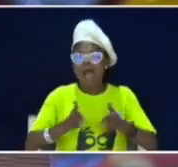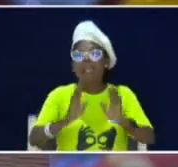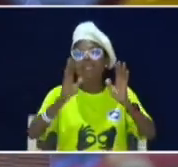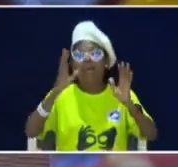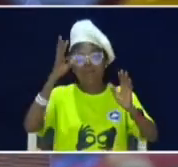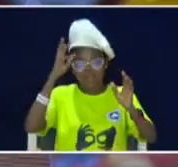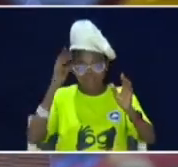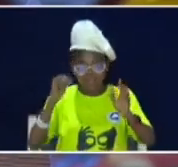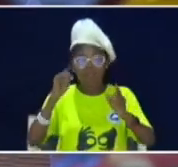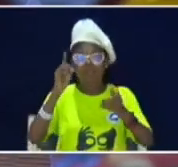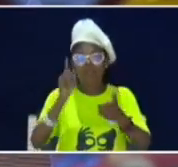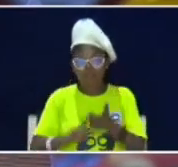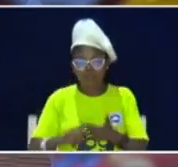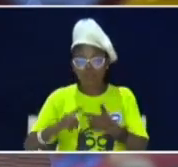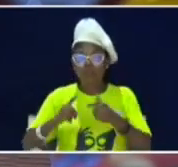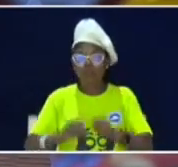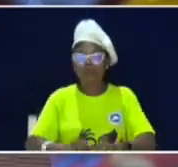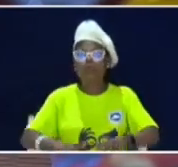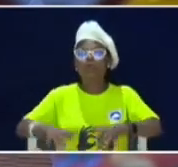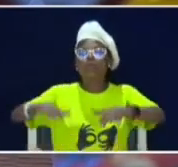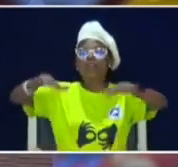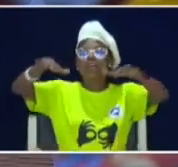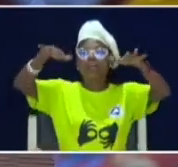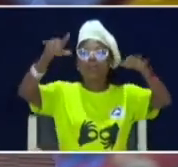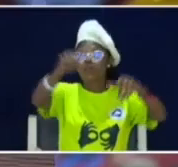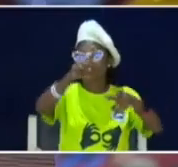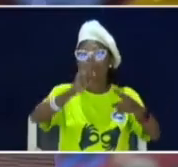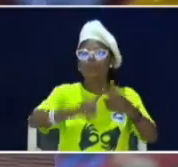to the destination of your dream point.